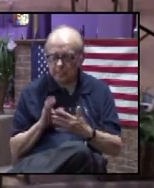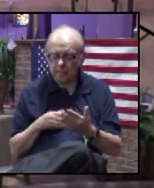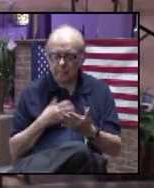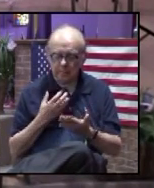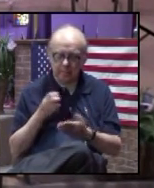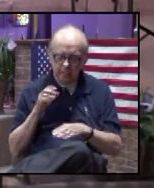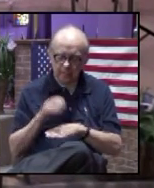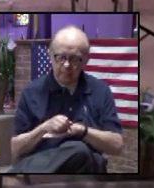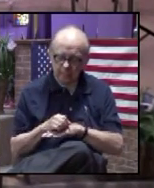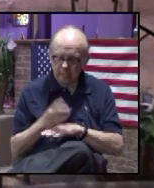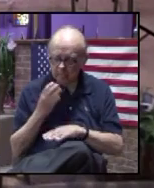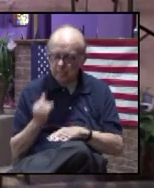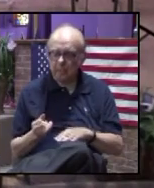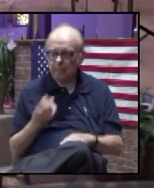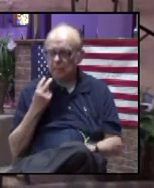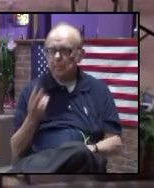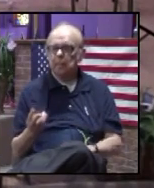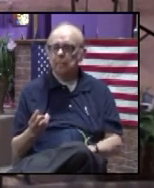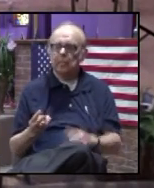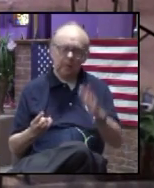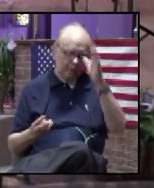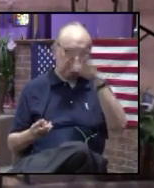to the ground because they seen these two men.